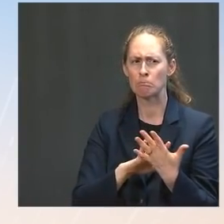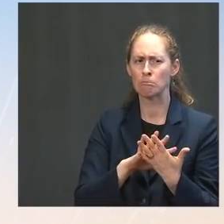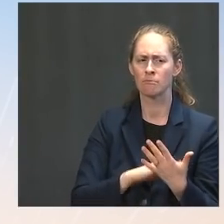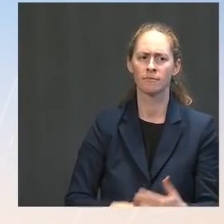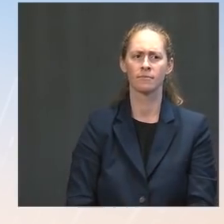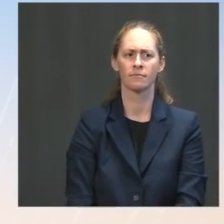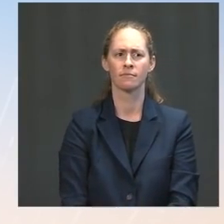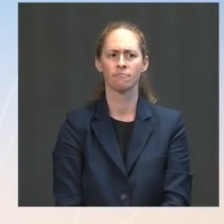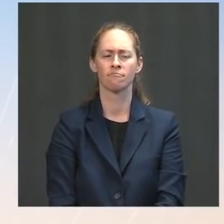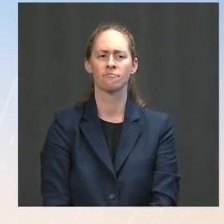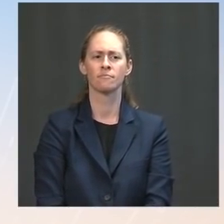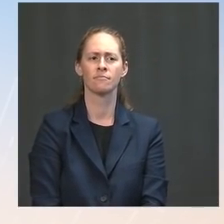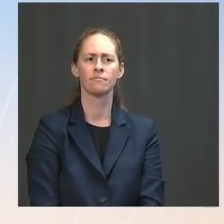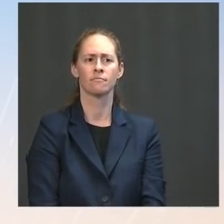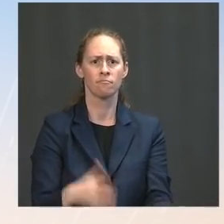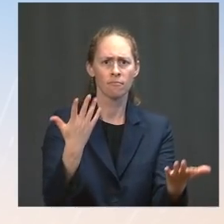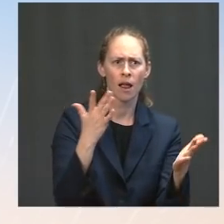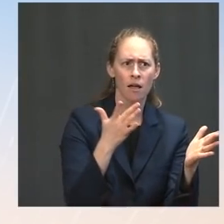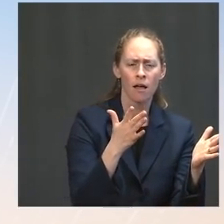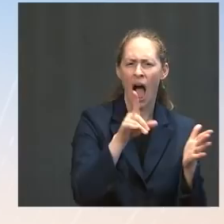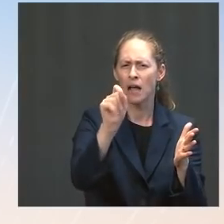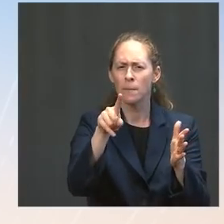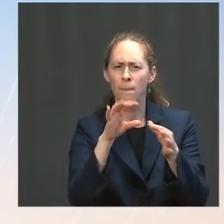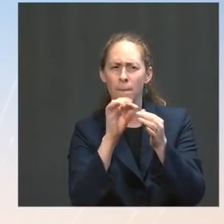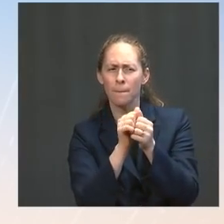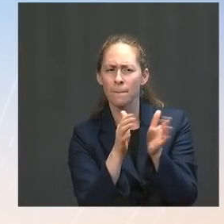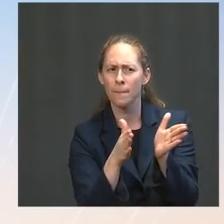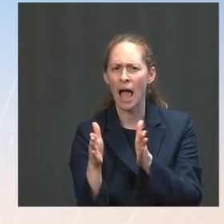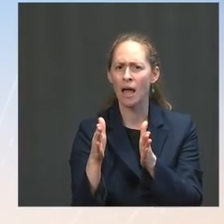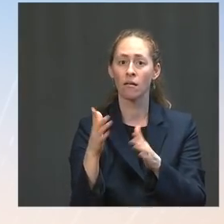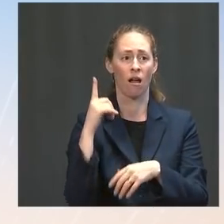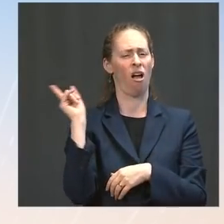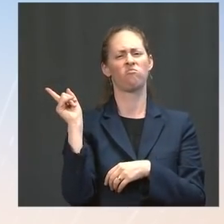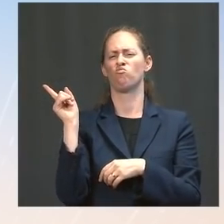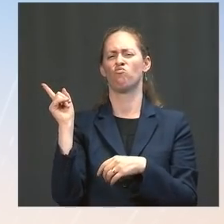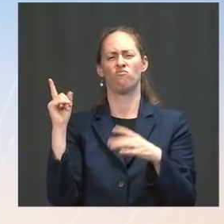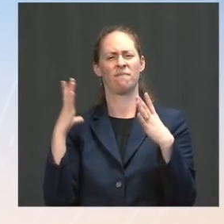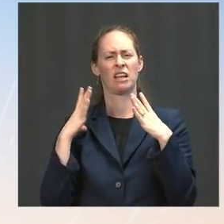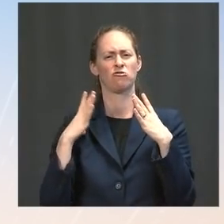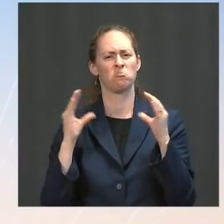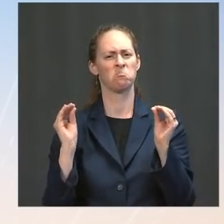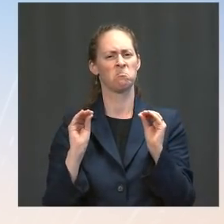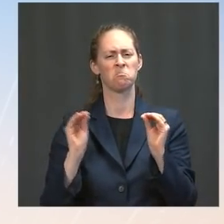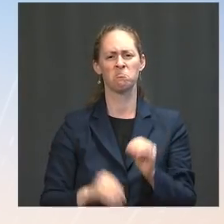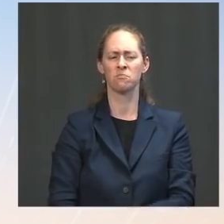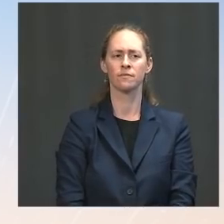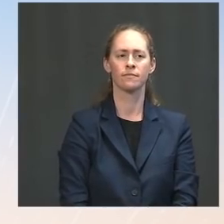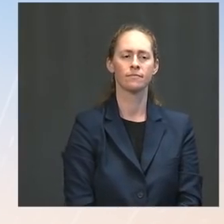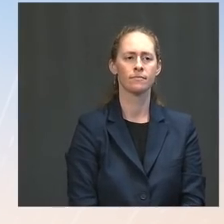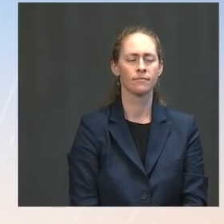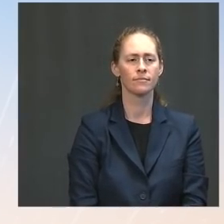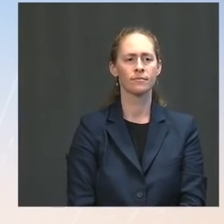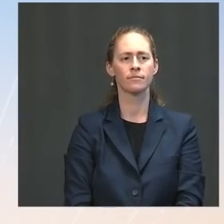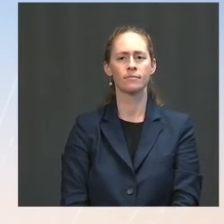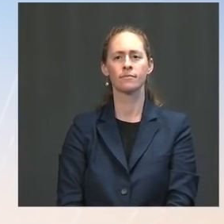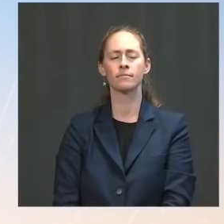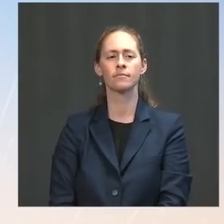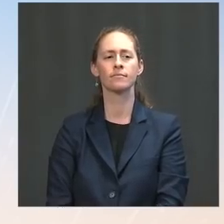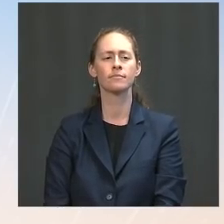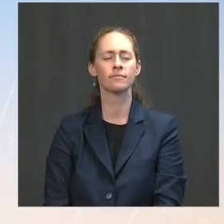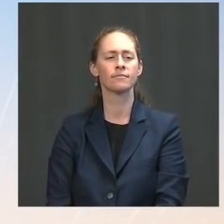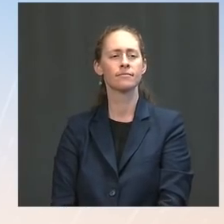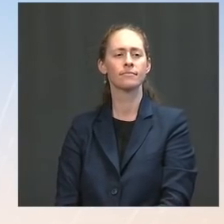this question. So if at the end of the question we don't have clarity or a smoking gun or high confidence, what's